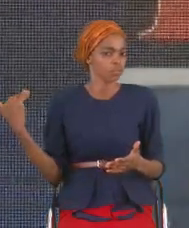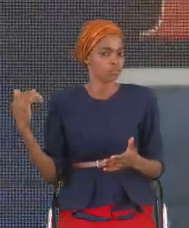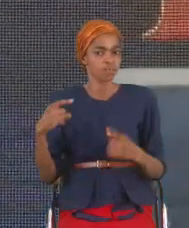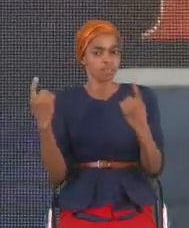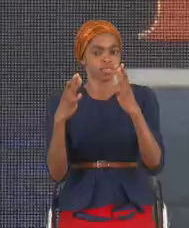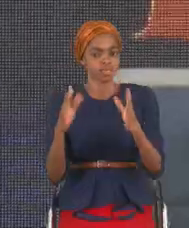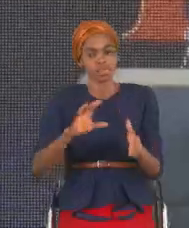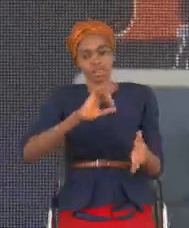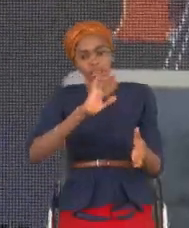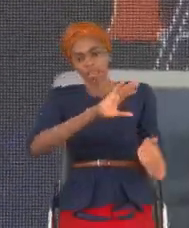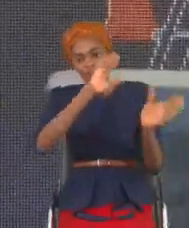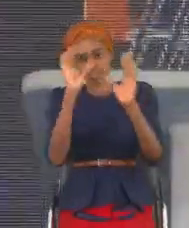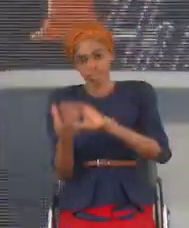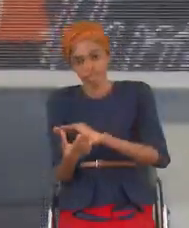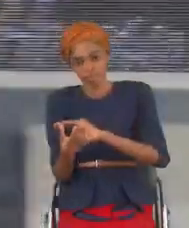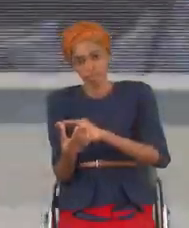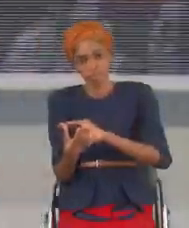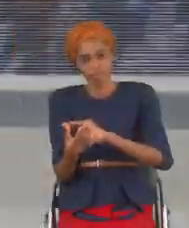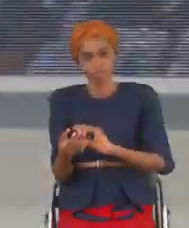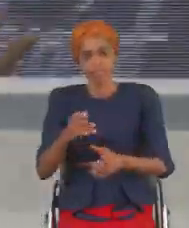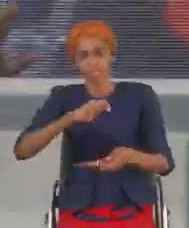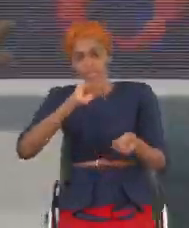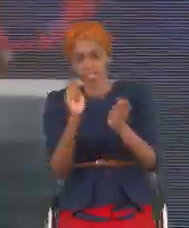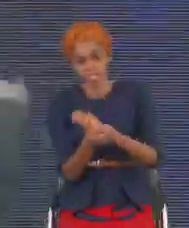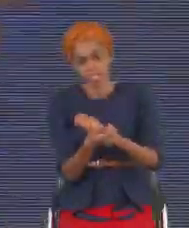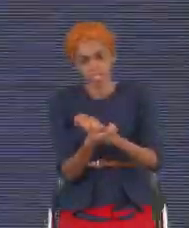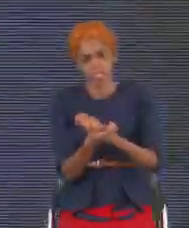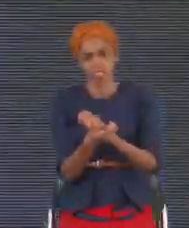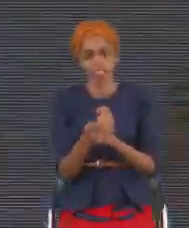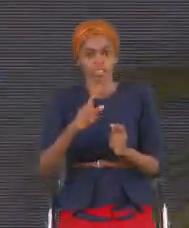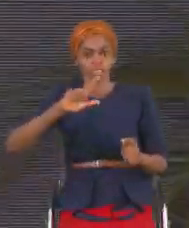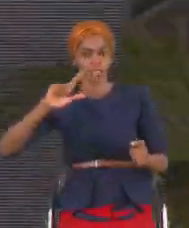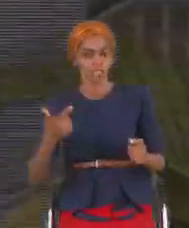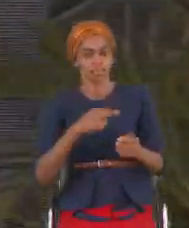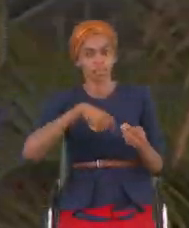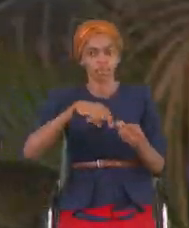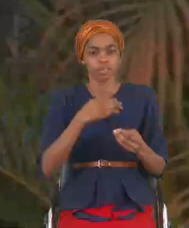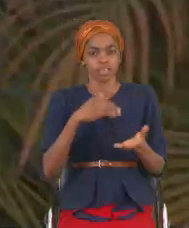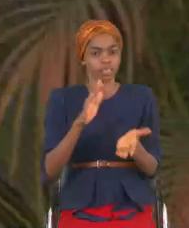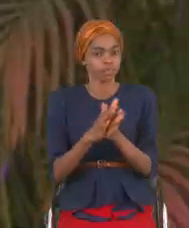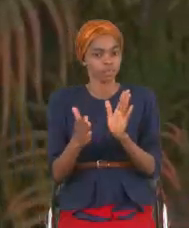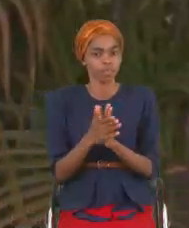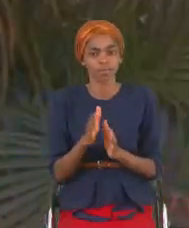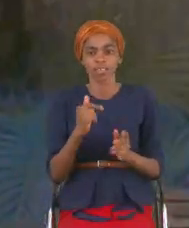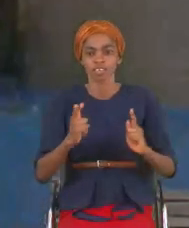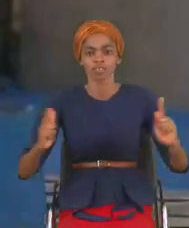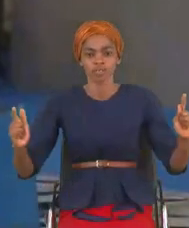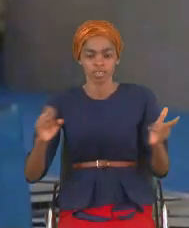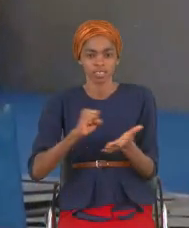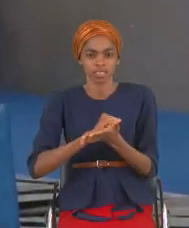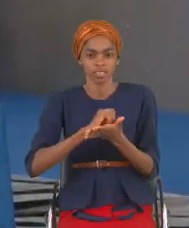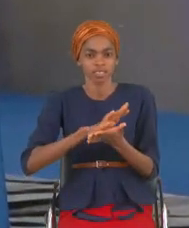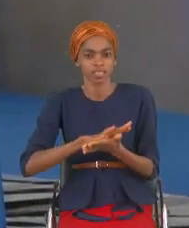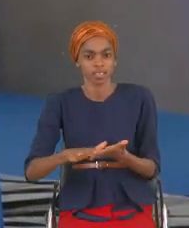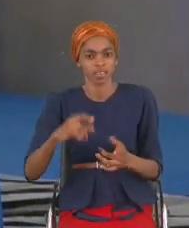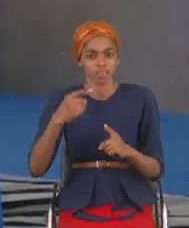converted around changed it became an incredible sage from